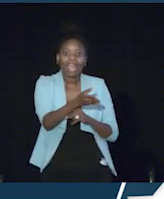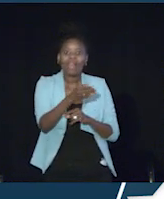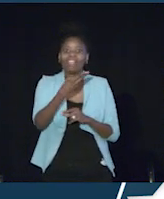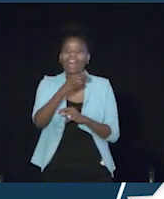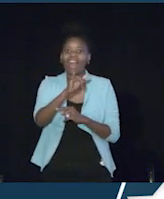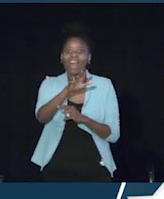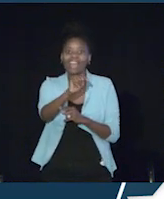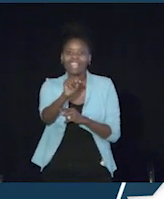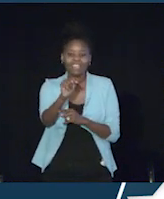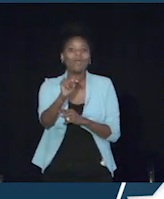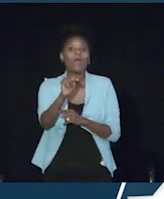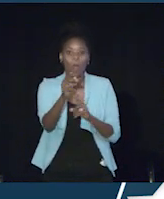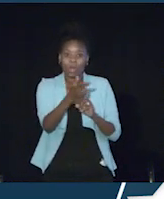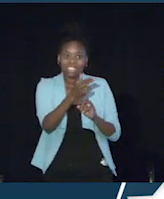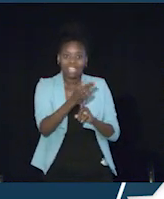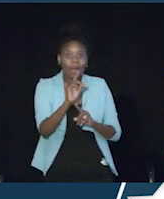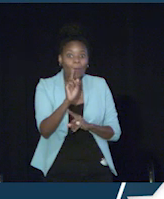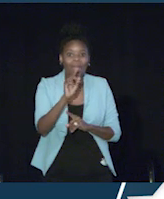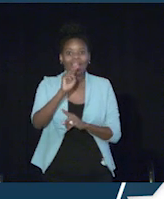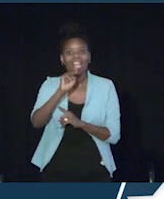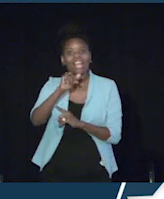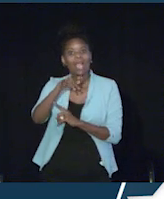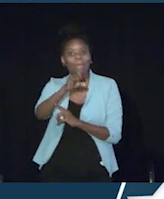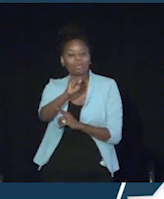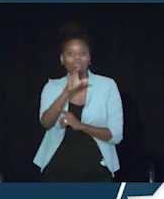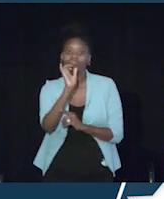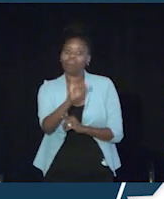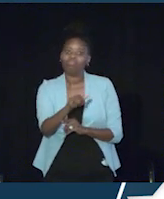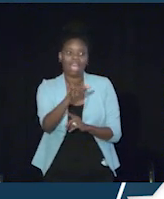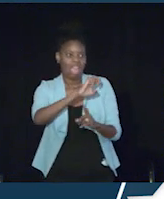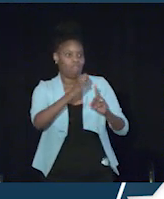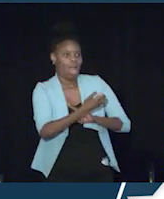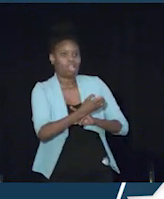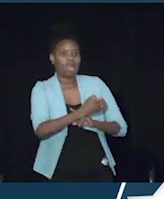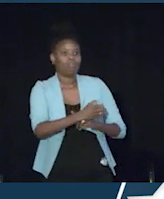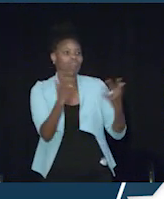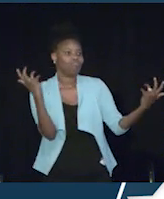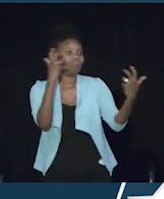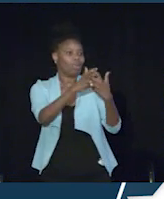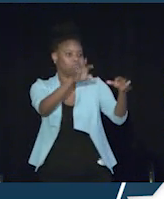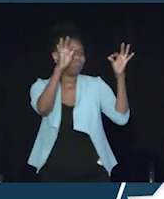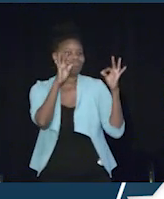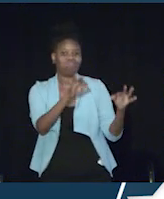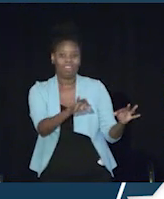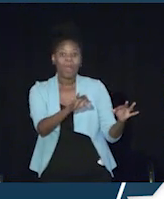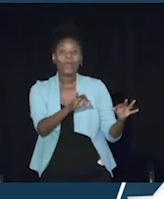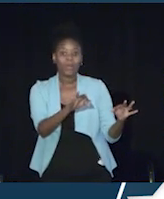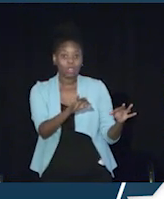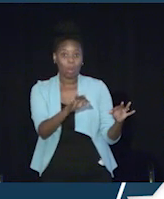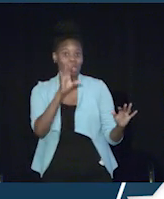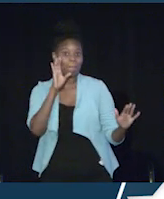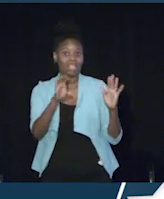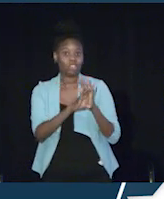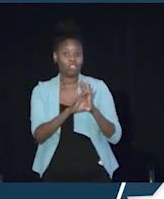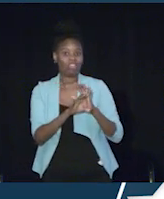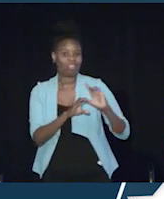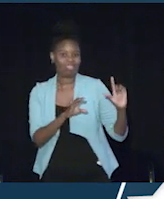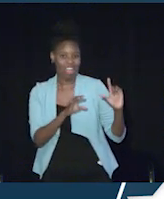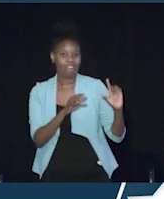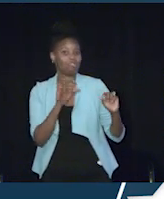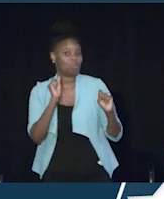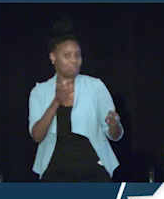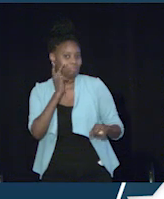in Naples, and that's just a much better work environment, better fit for him. So you can see him pictured on the left here with